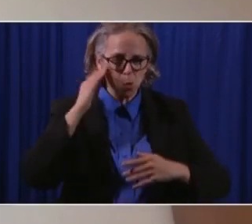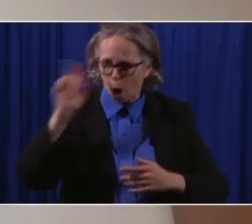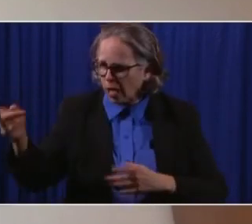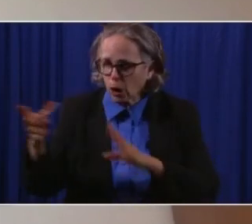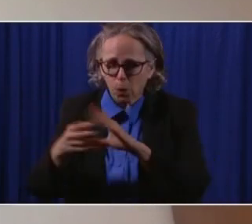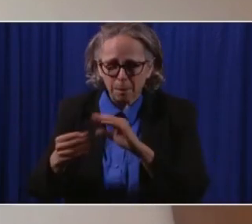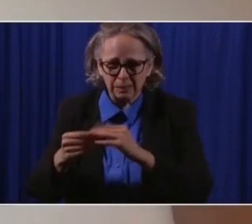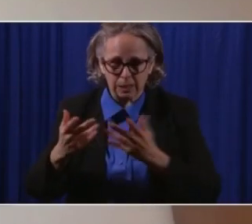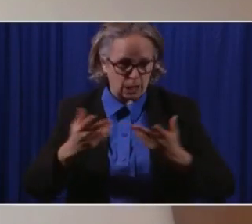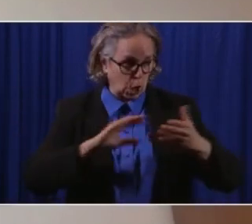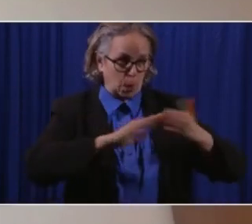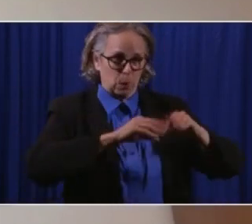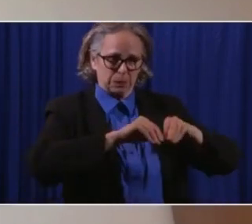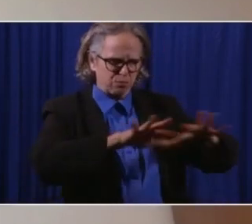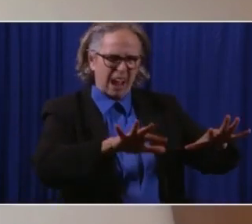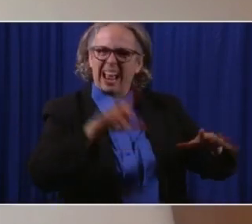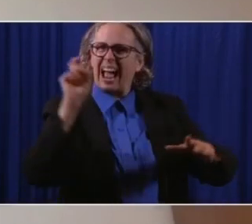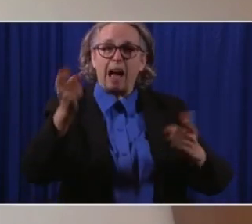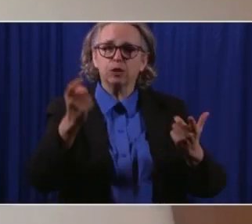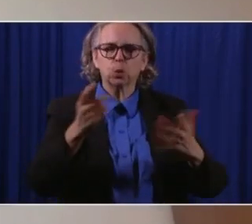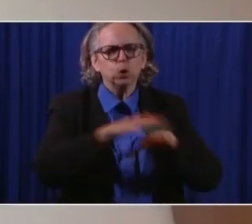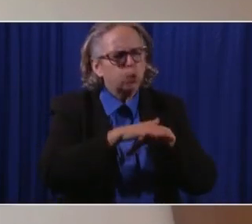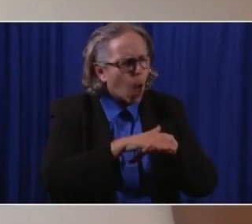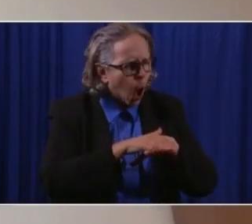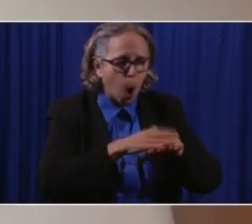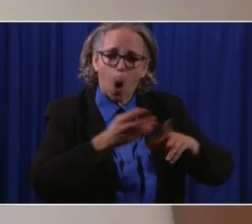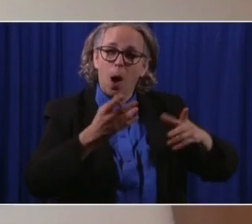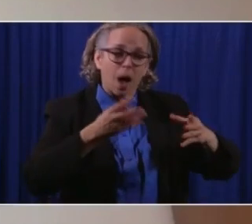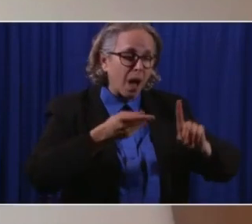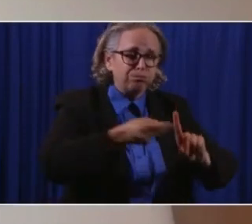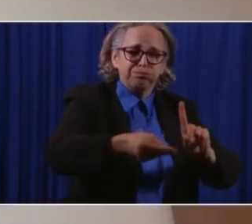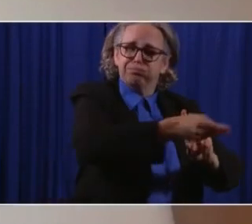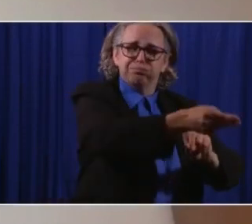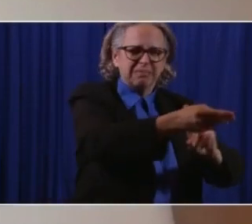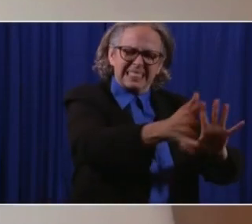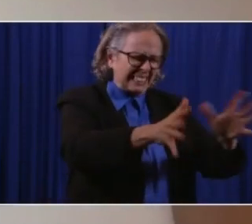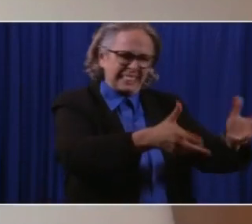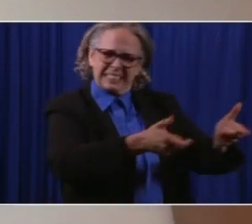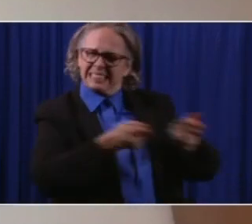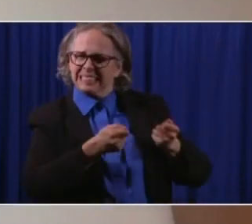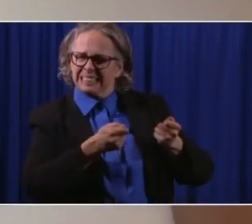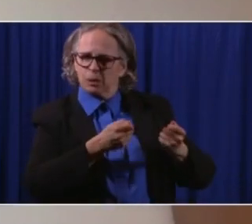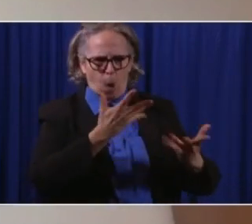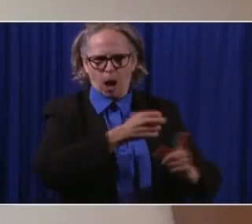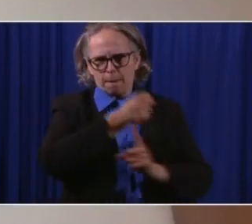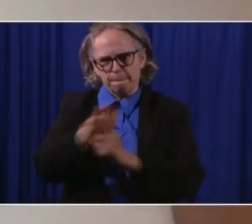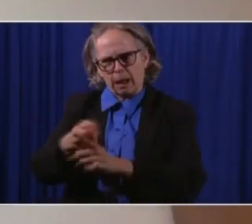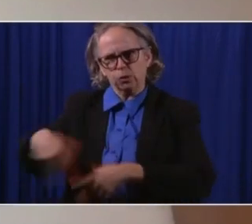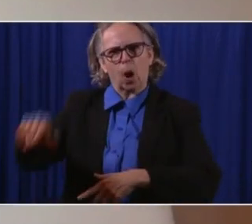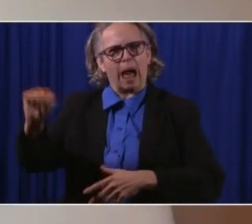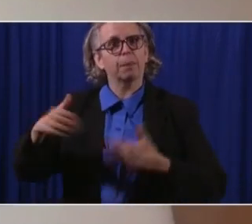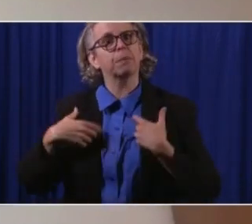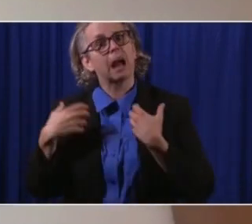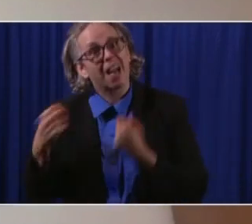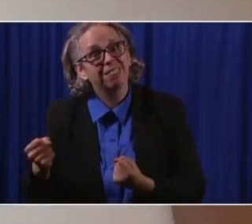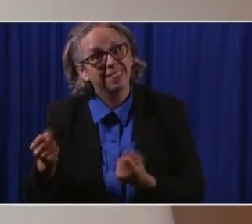a healthy environment. So let's talk for a moment, let's say an athlete who has the symptoms of